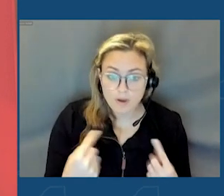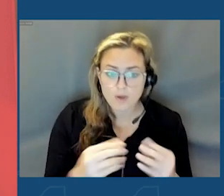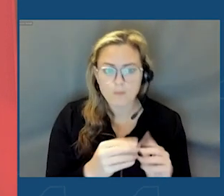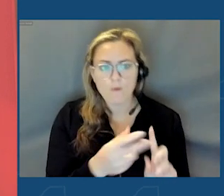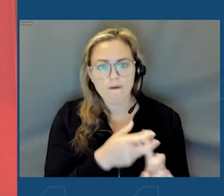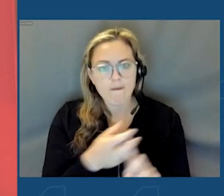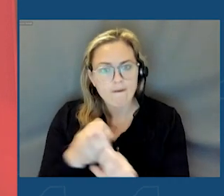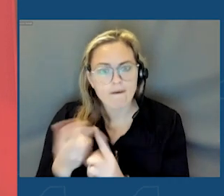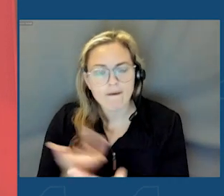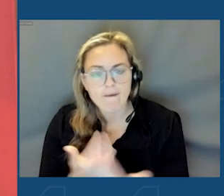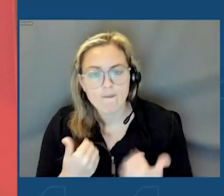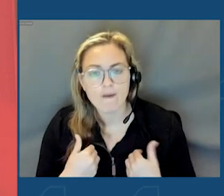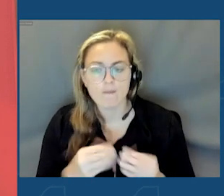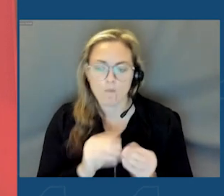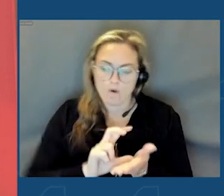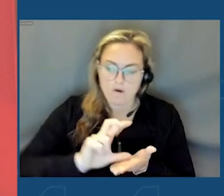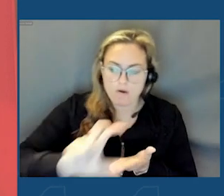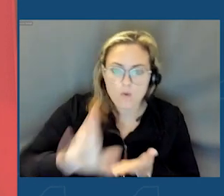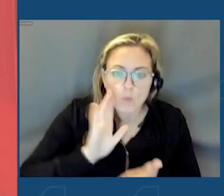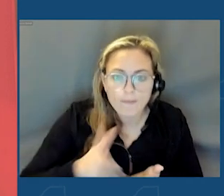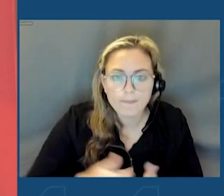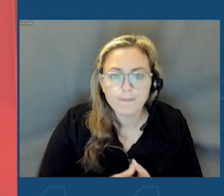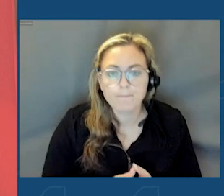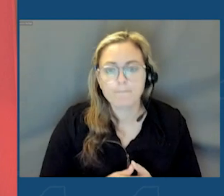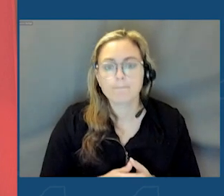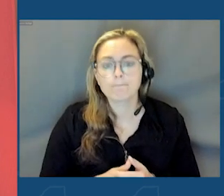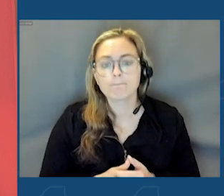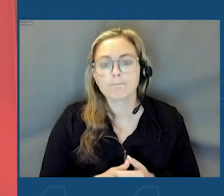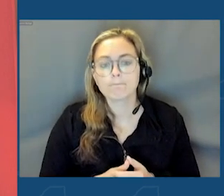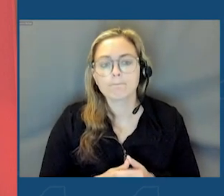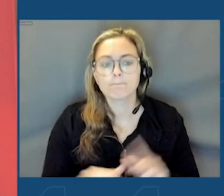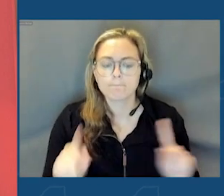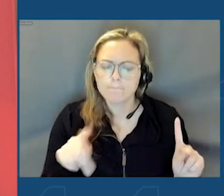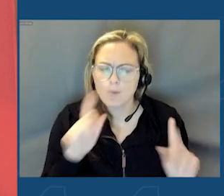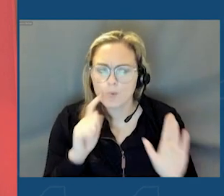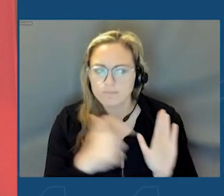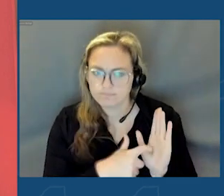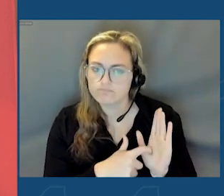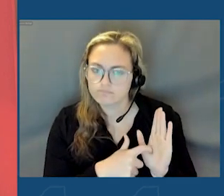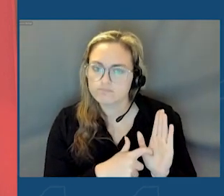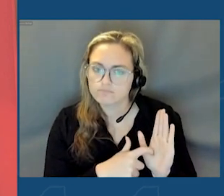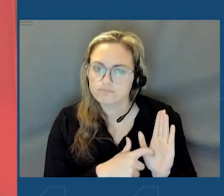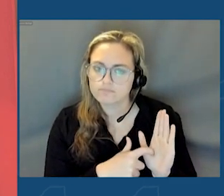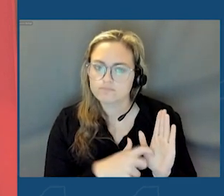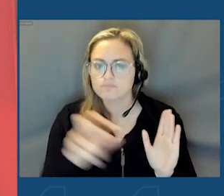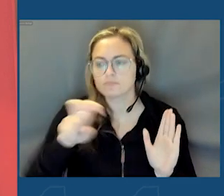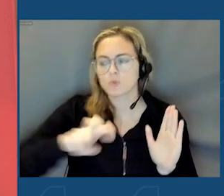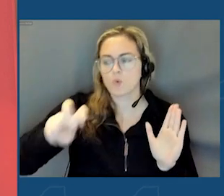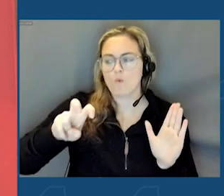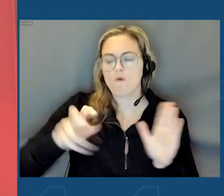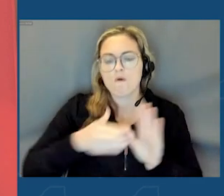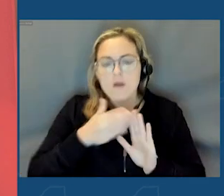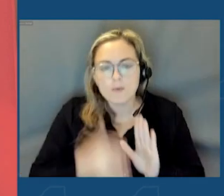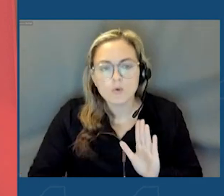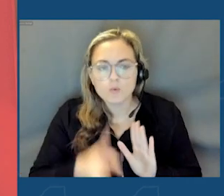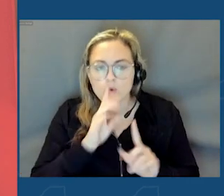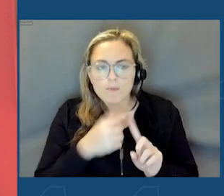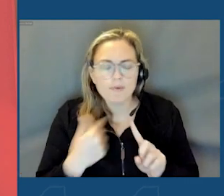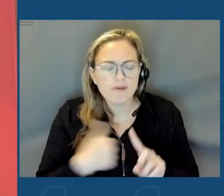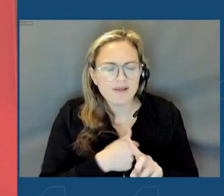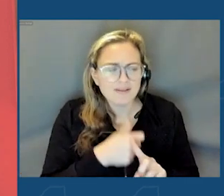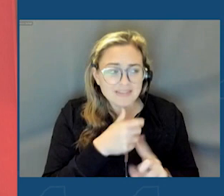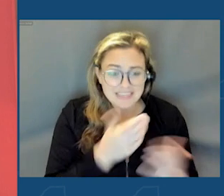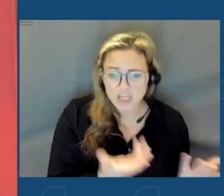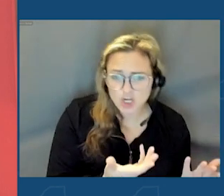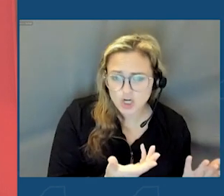the more investments we make, people will start taking notice. Tour operators start talking about us, not just here, but in other